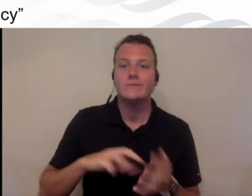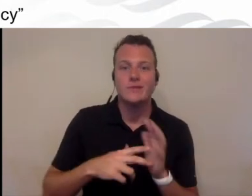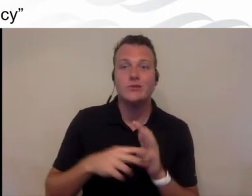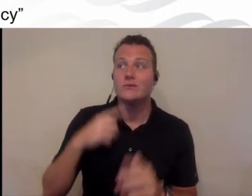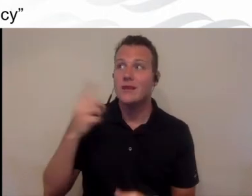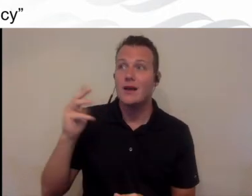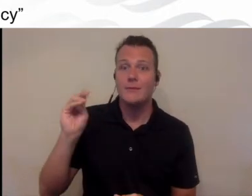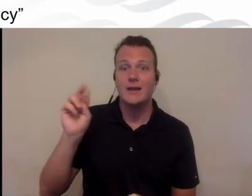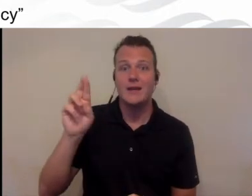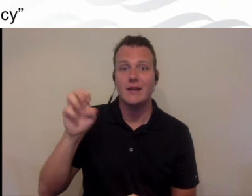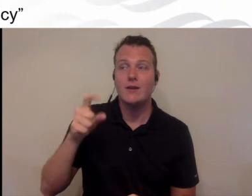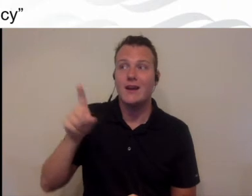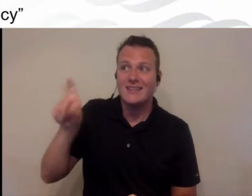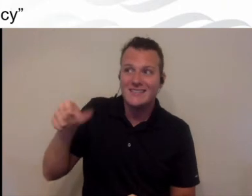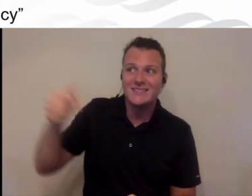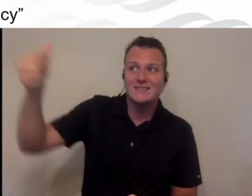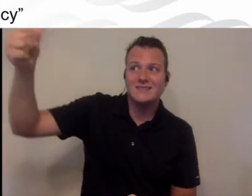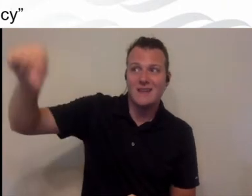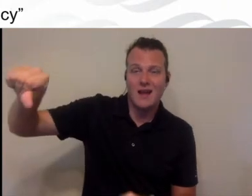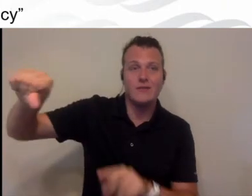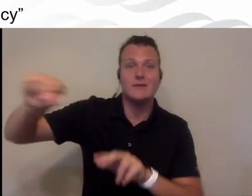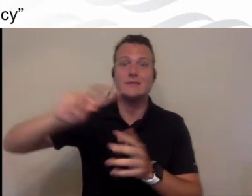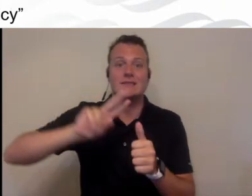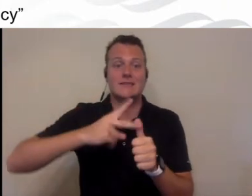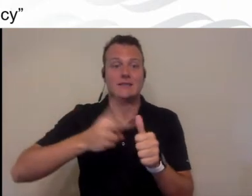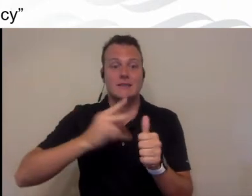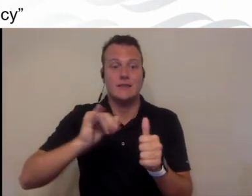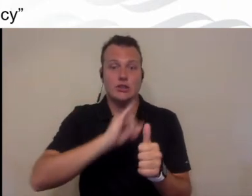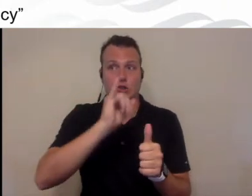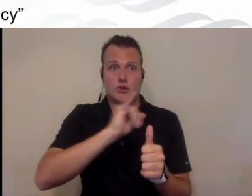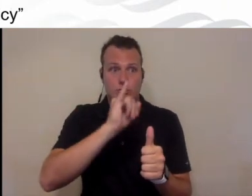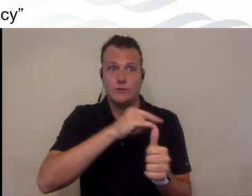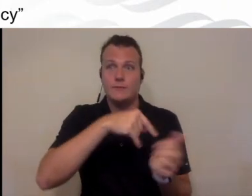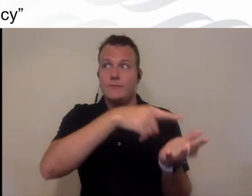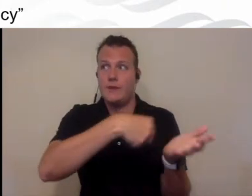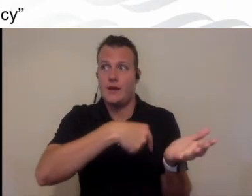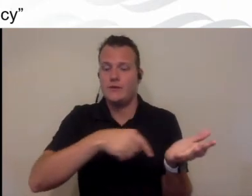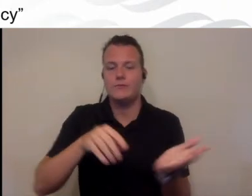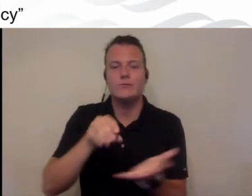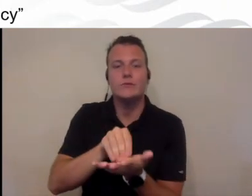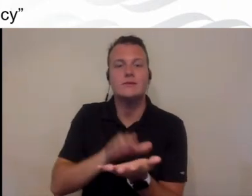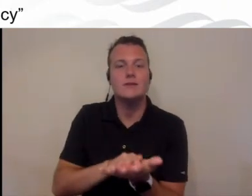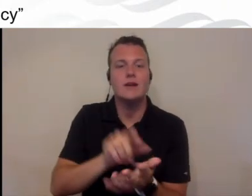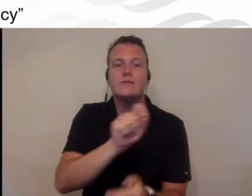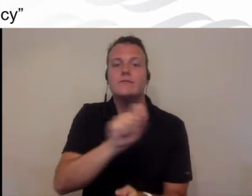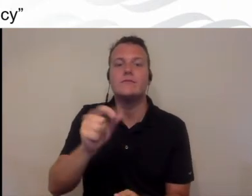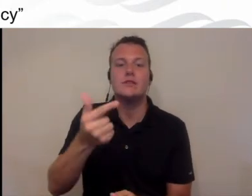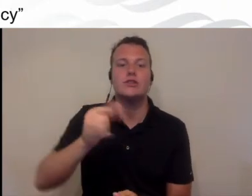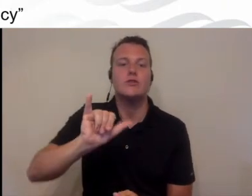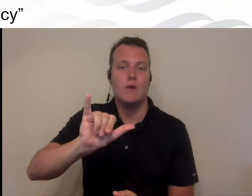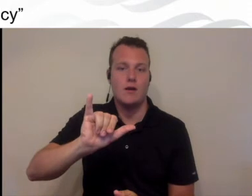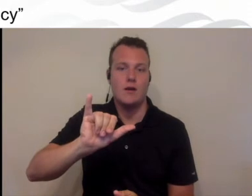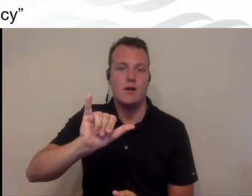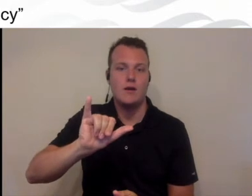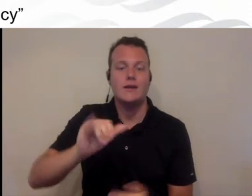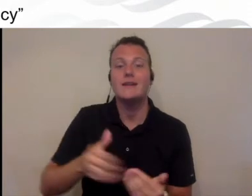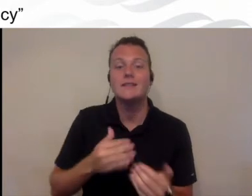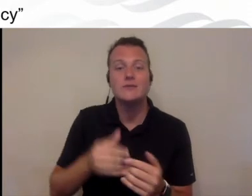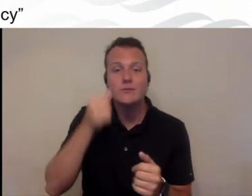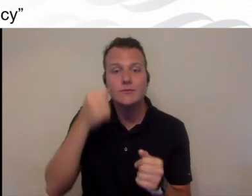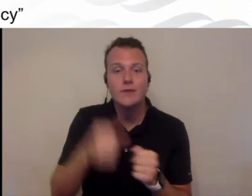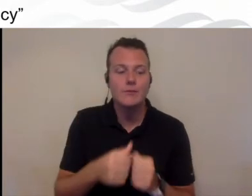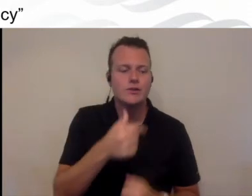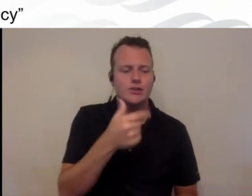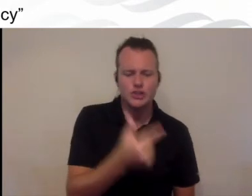Anyhow, so you want to tell Medicare, I need a denial for the secondary, the commercial insurance to pay. So you just put a